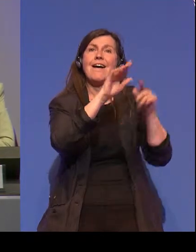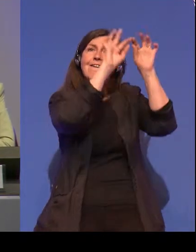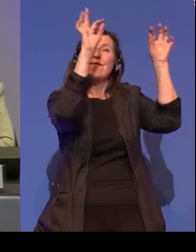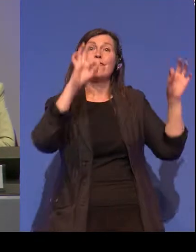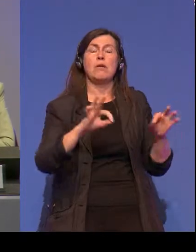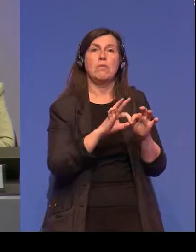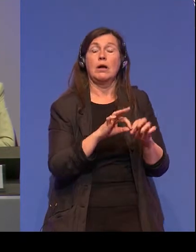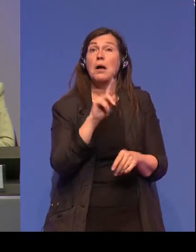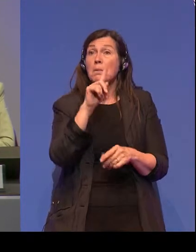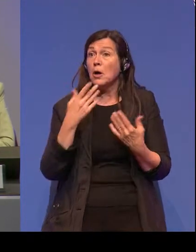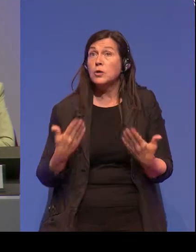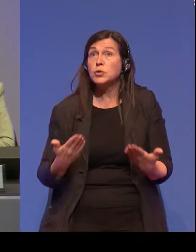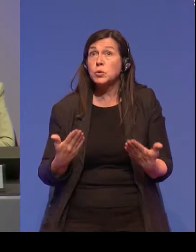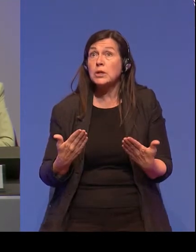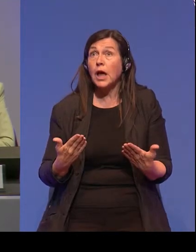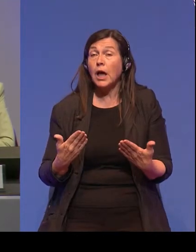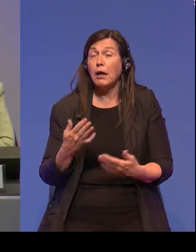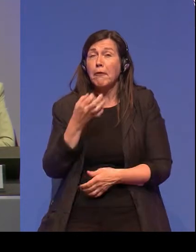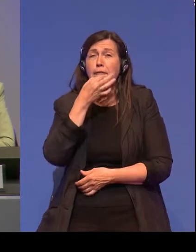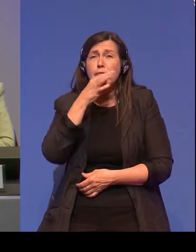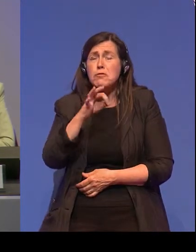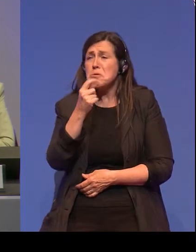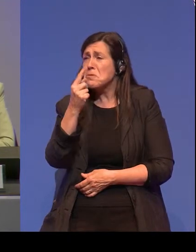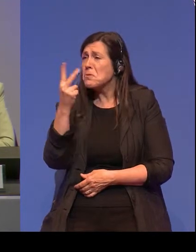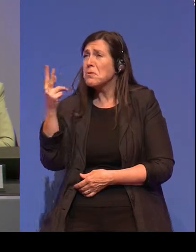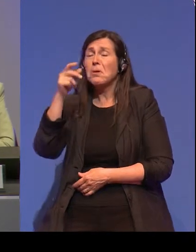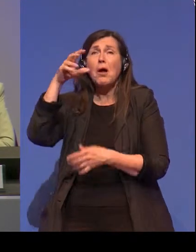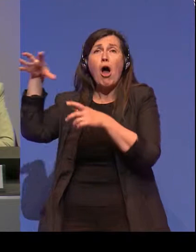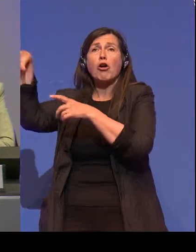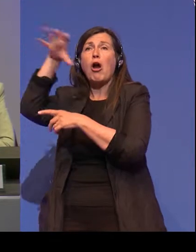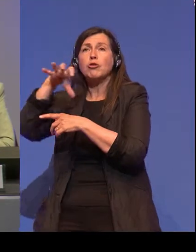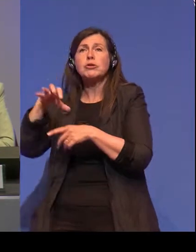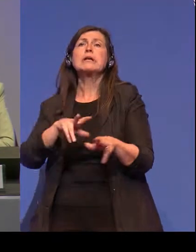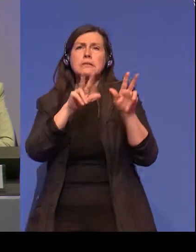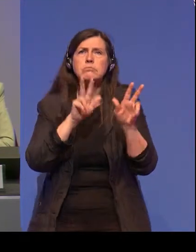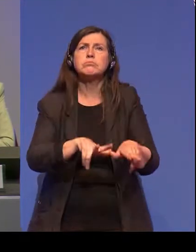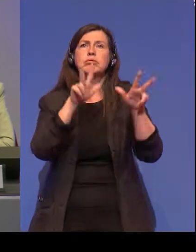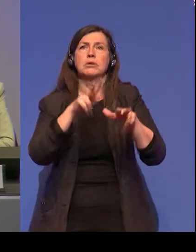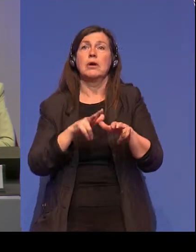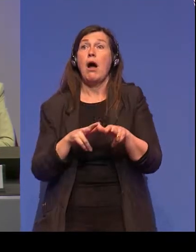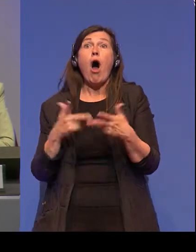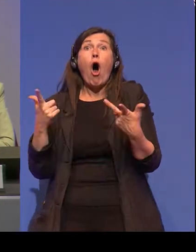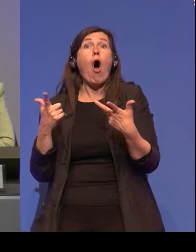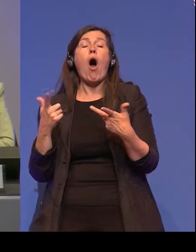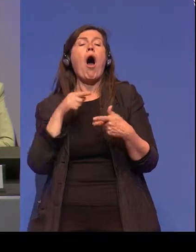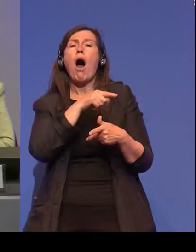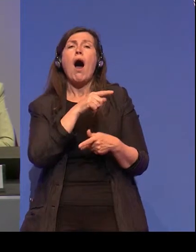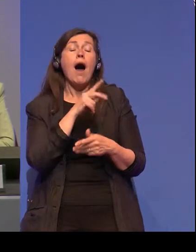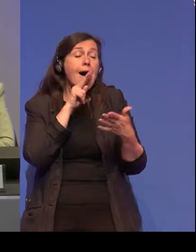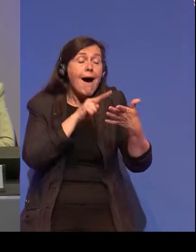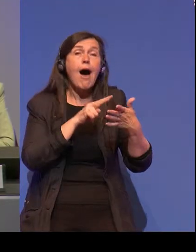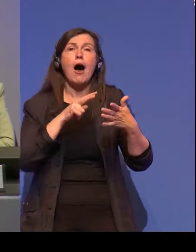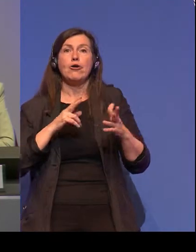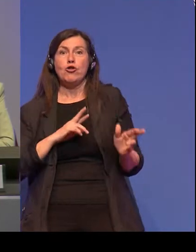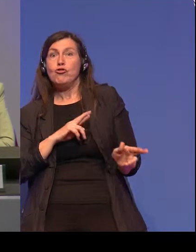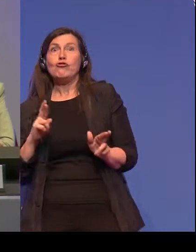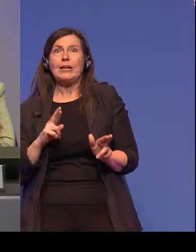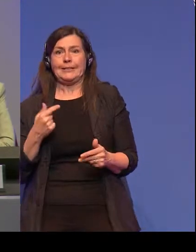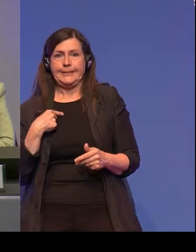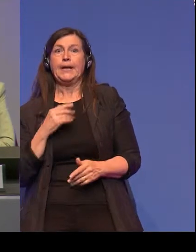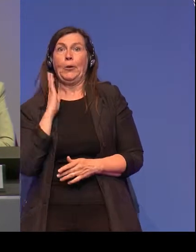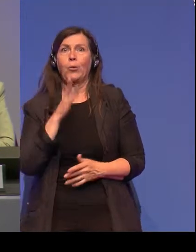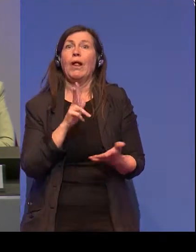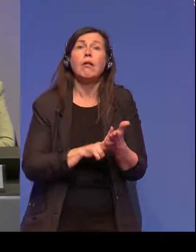few countries had either been validated data available or was ready for validation. So action must be taken in order